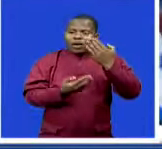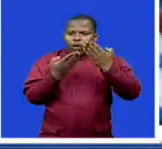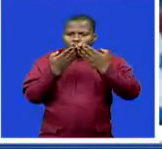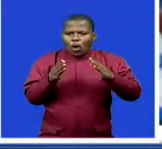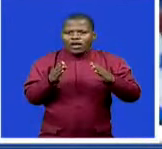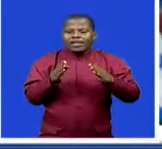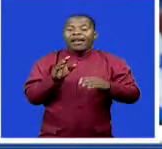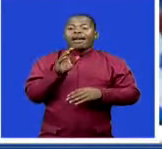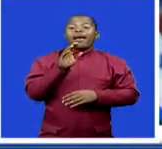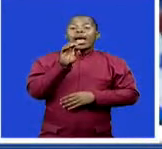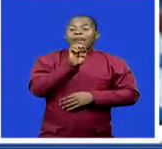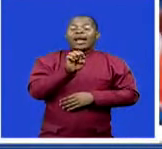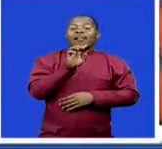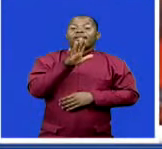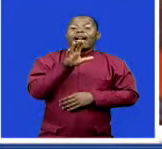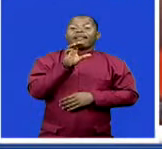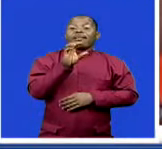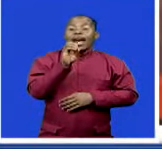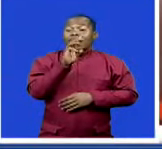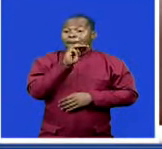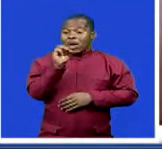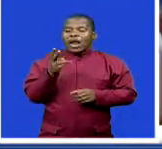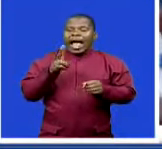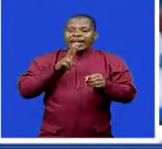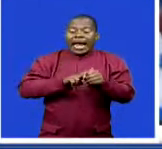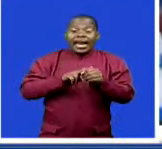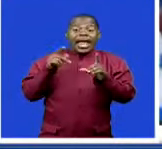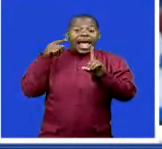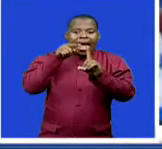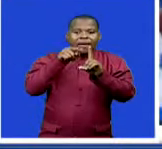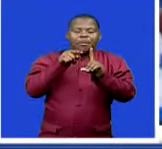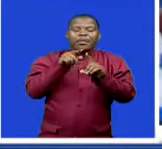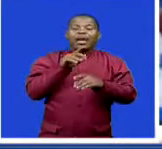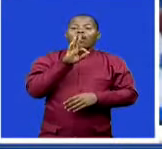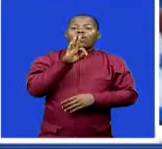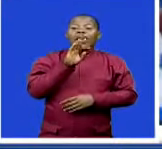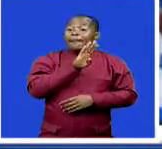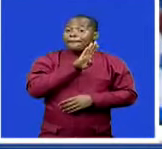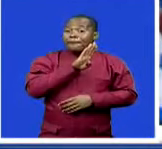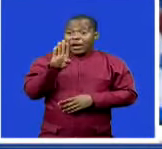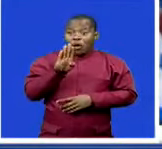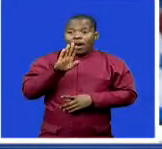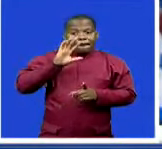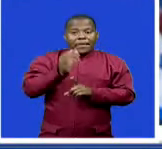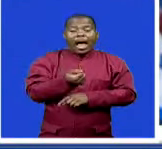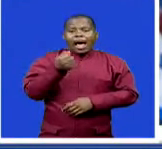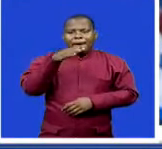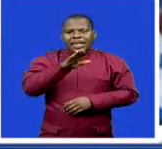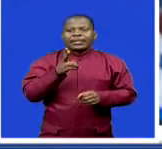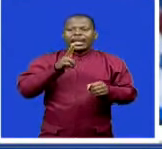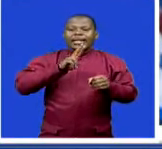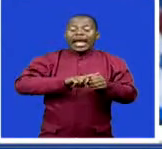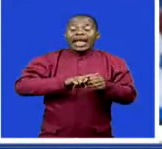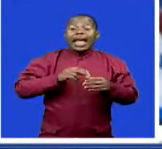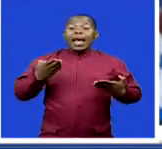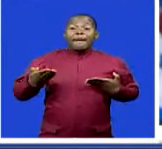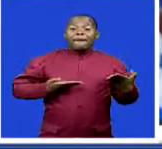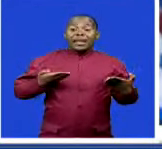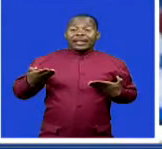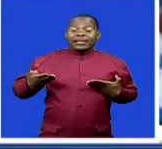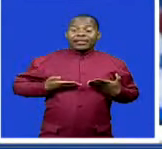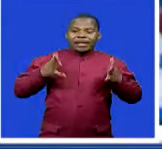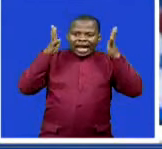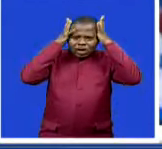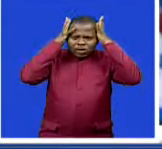together towards reaching the 3 billion Malangeni target. The business community, Eswatini's development partners and